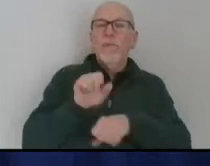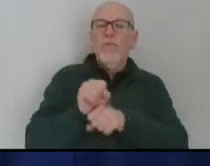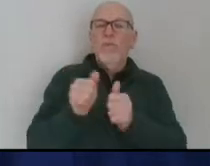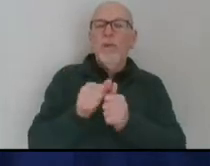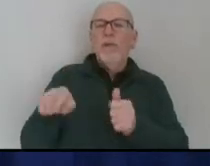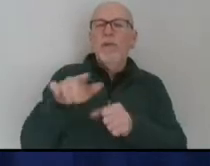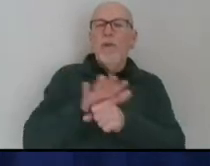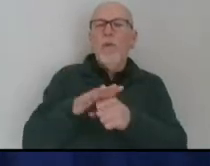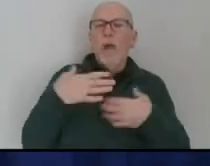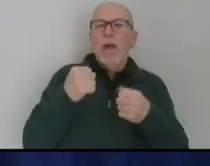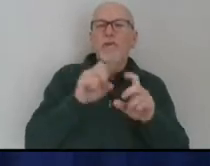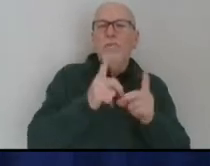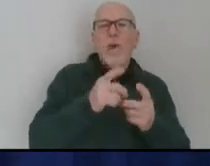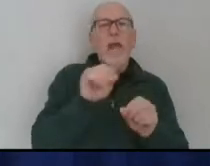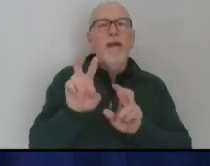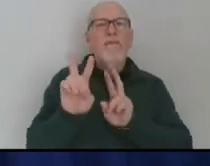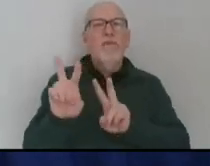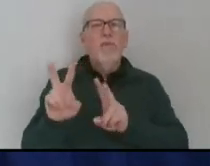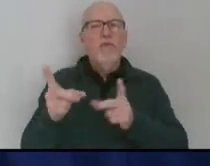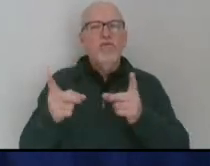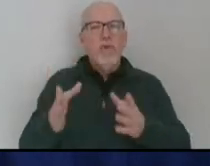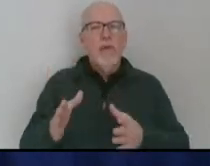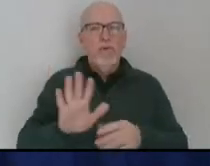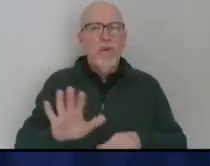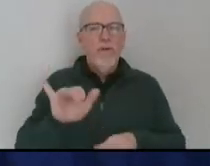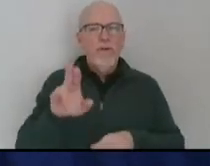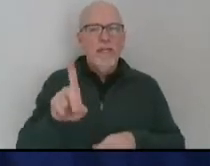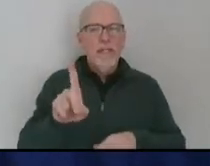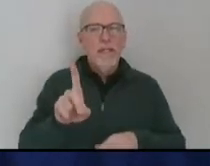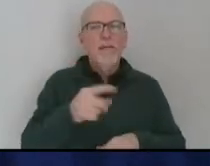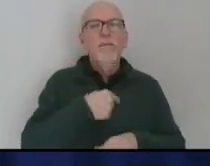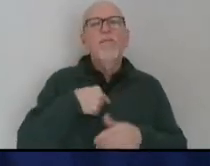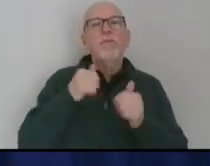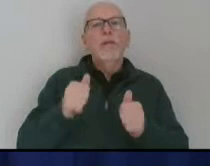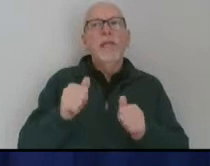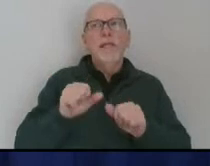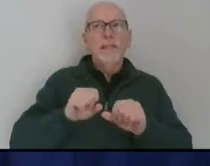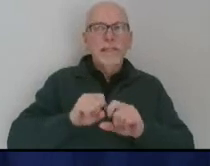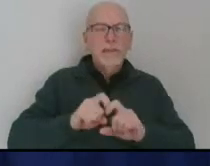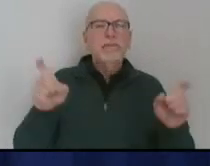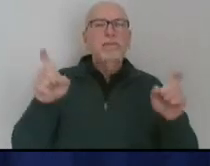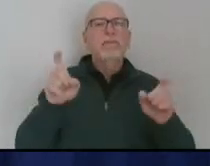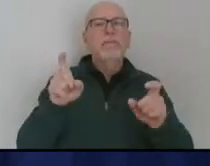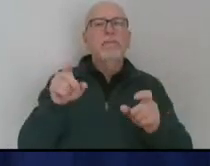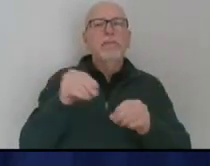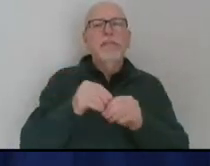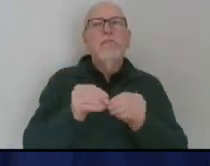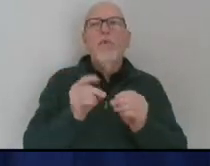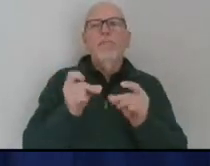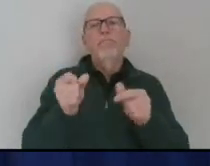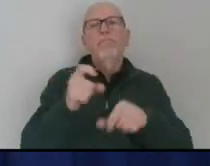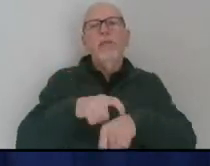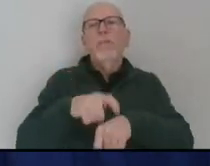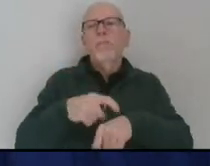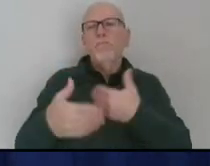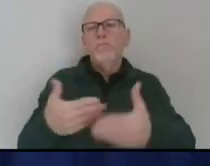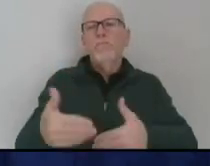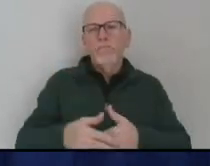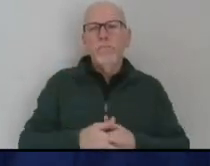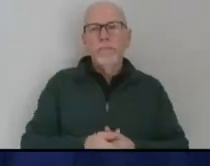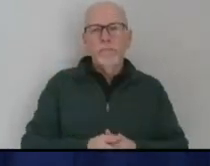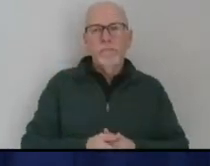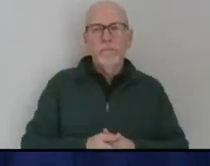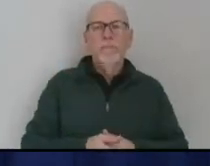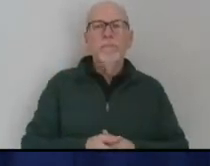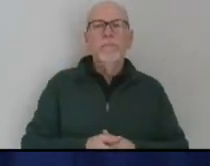departments and our funeral directors across the state and be able to get those out in a more timely fashion. I will say that